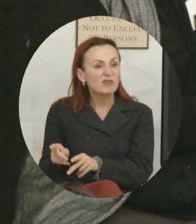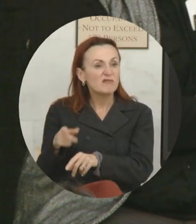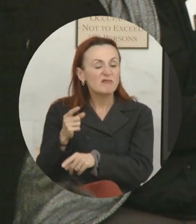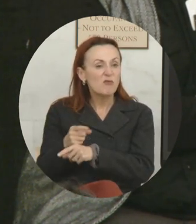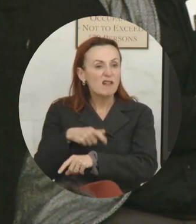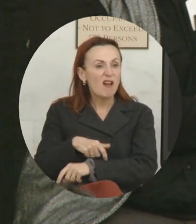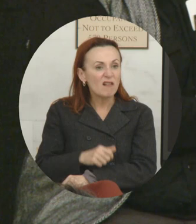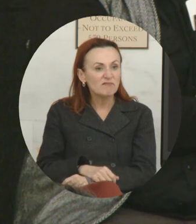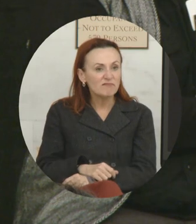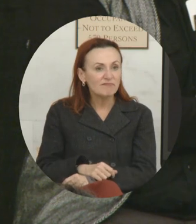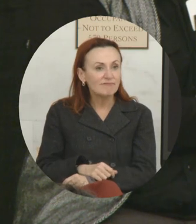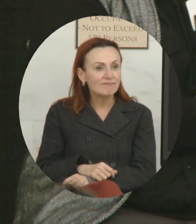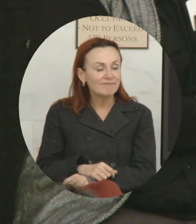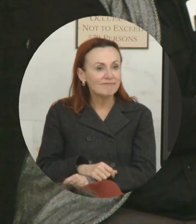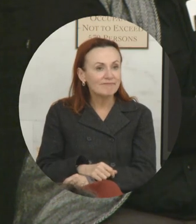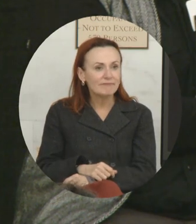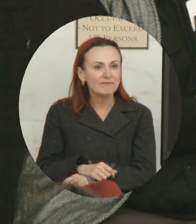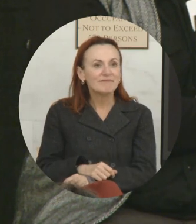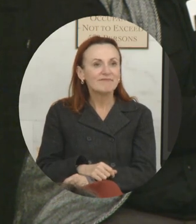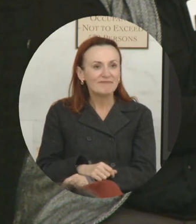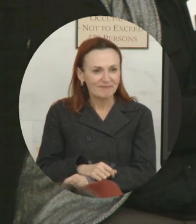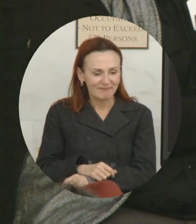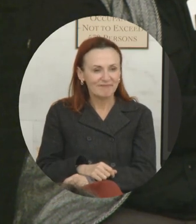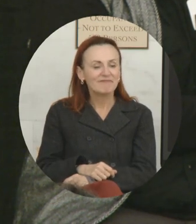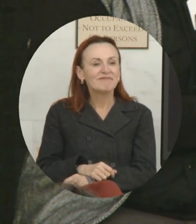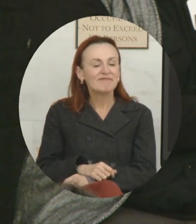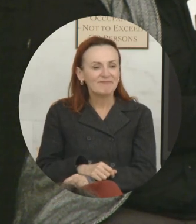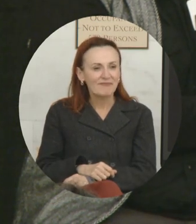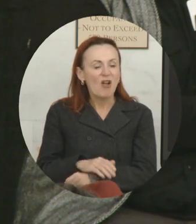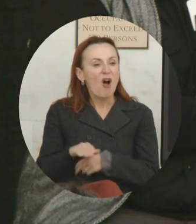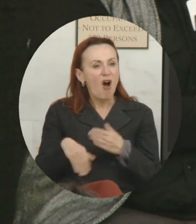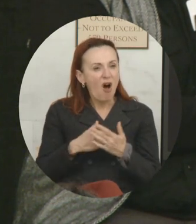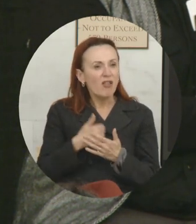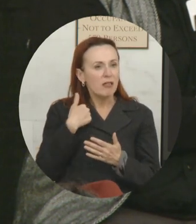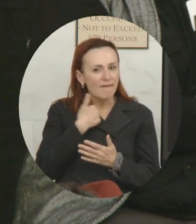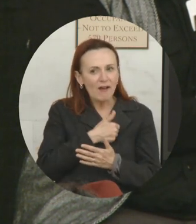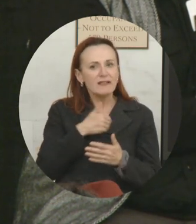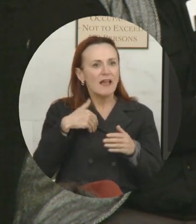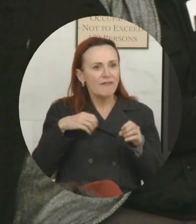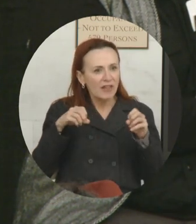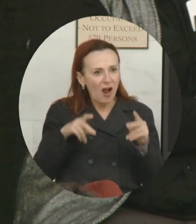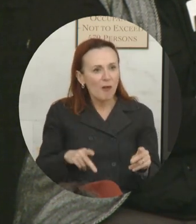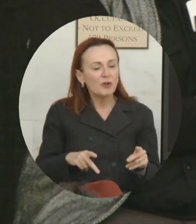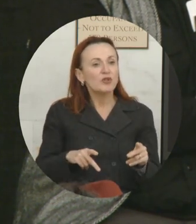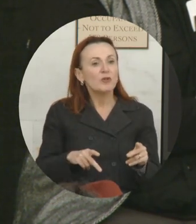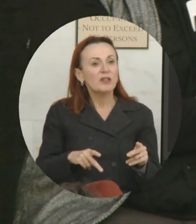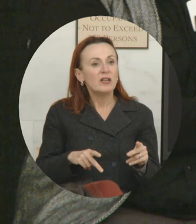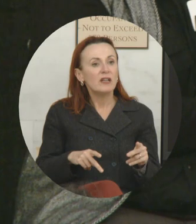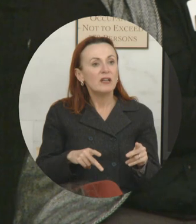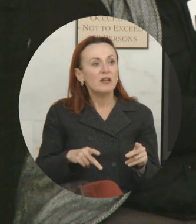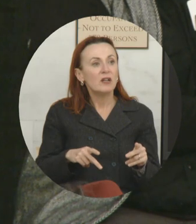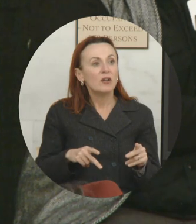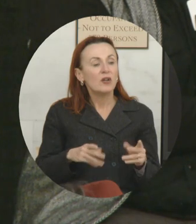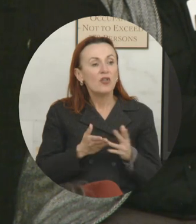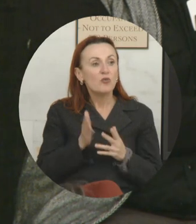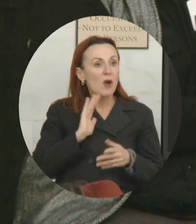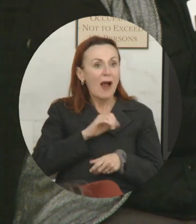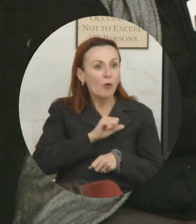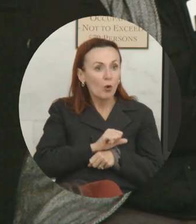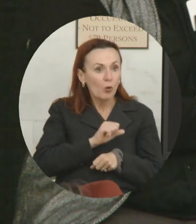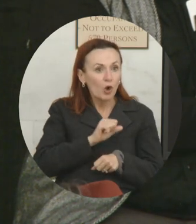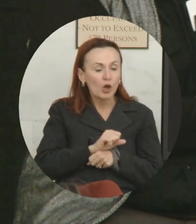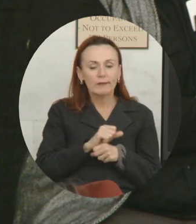right? That's all of us. We have the opportunities through the work that we're doing right now, through